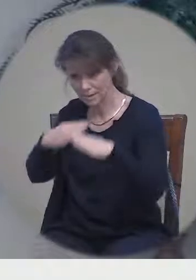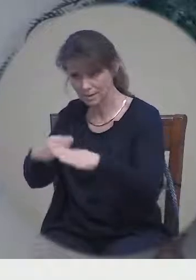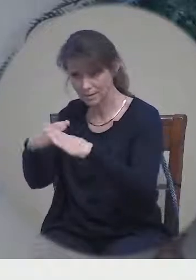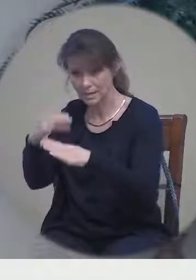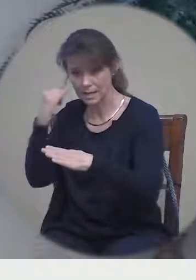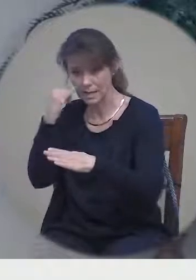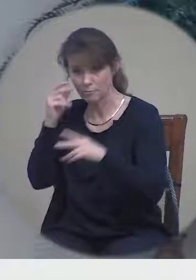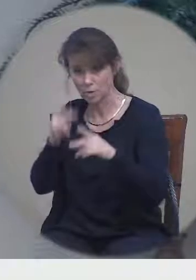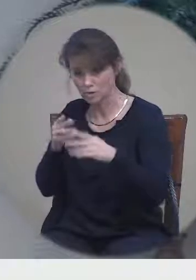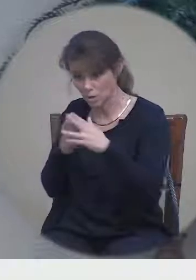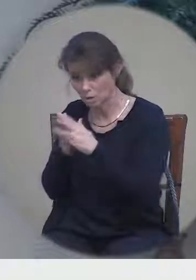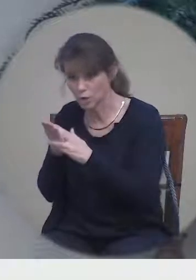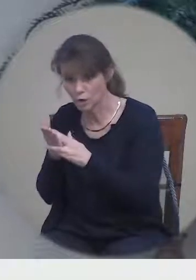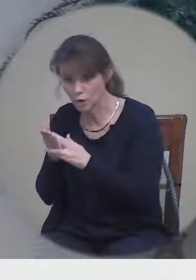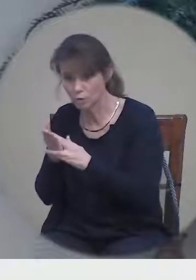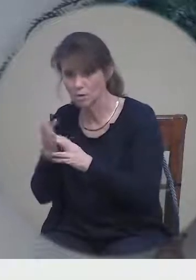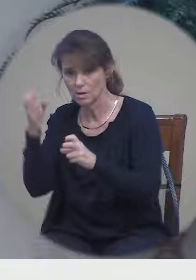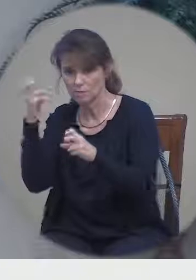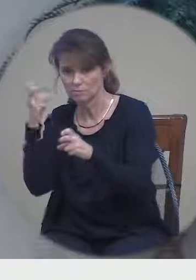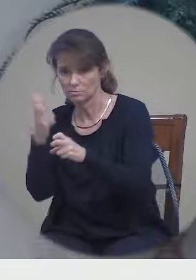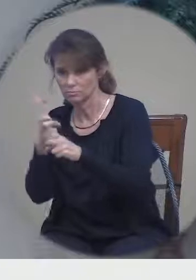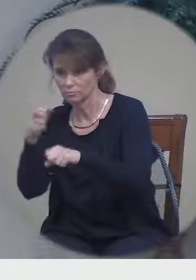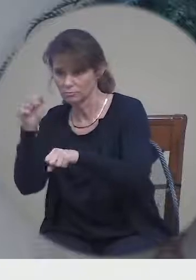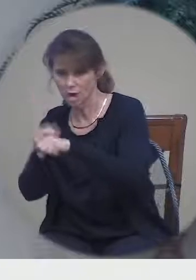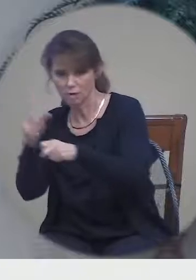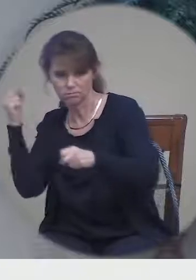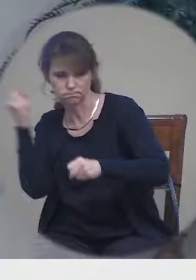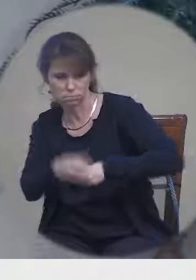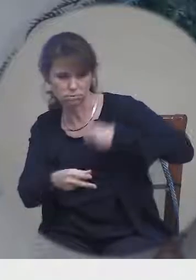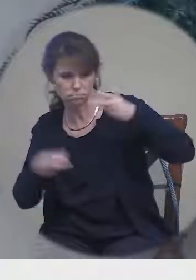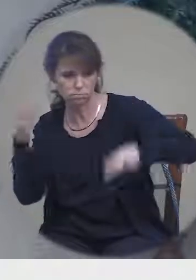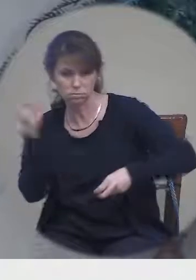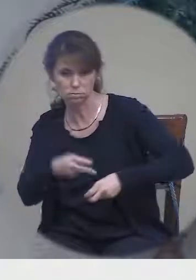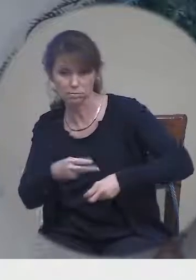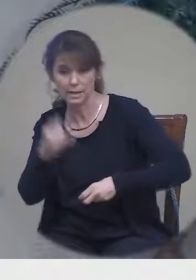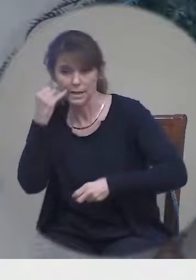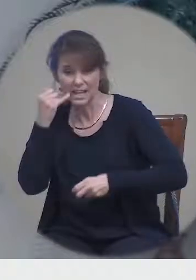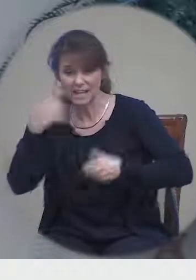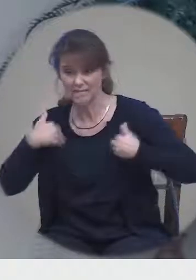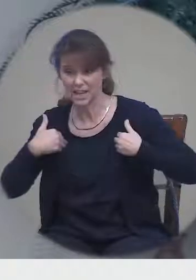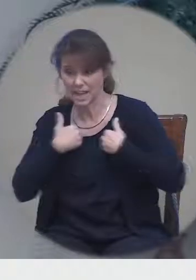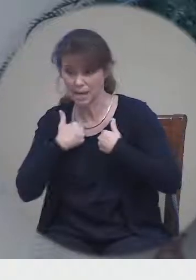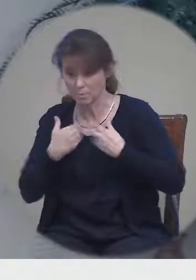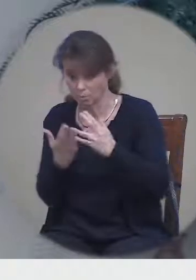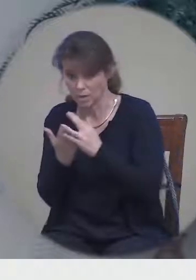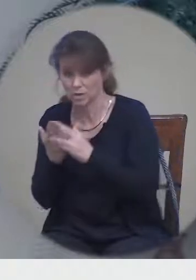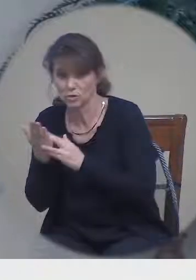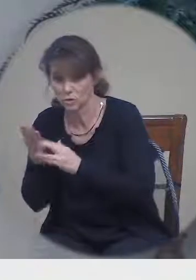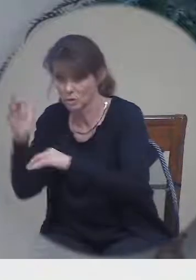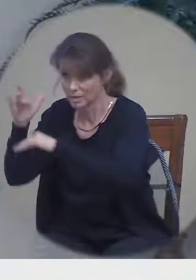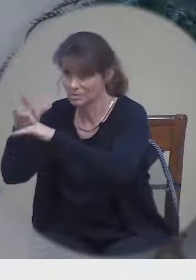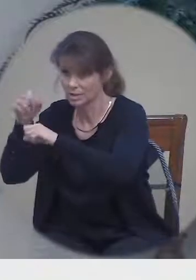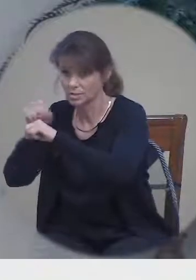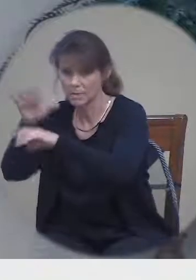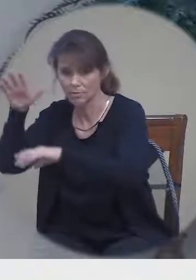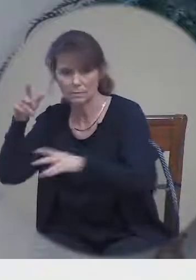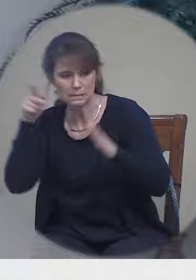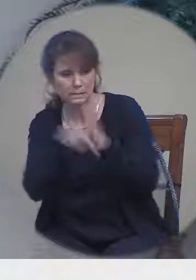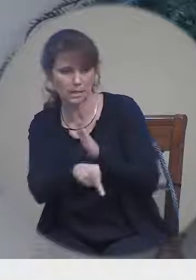them. Even if an animal breaks through, kill it.